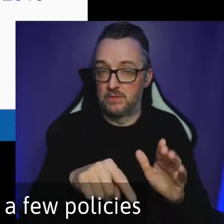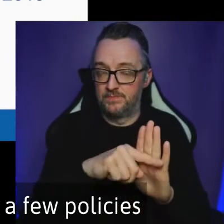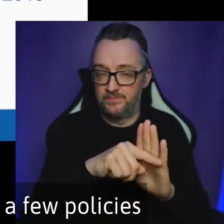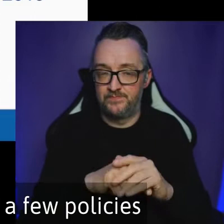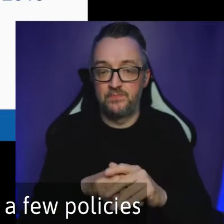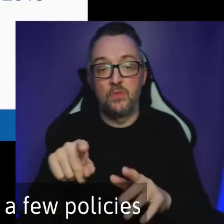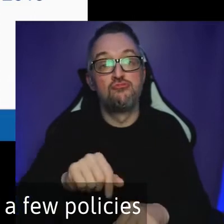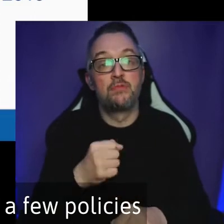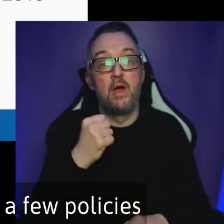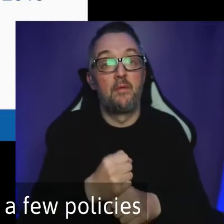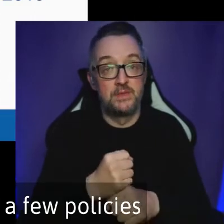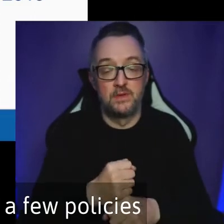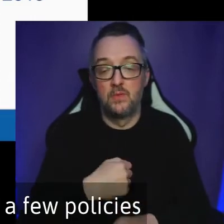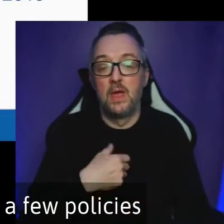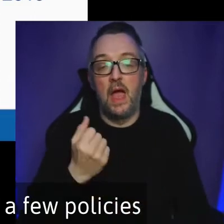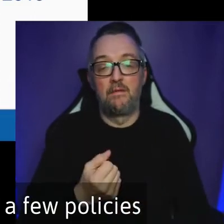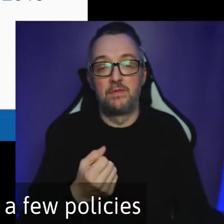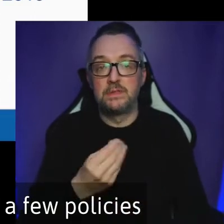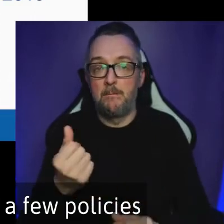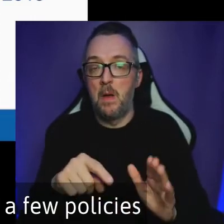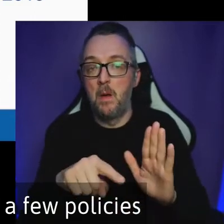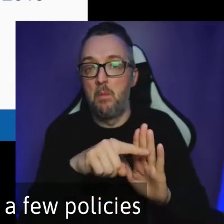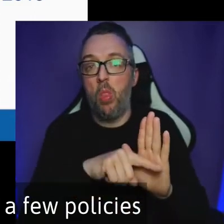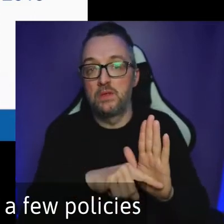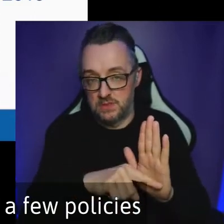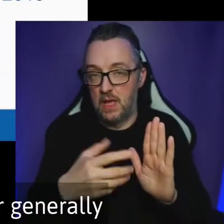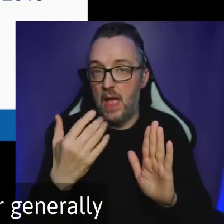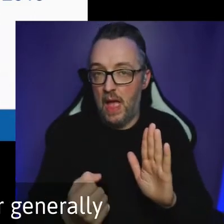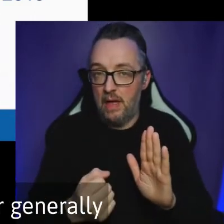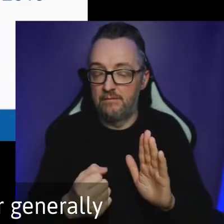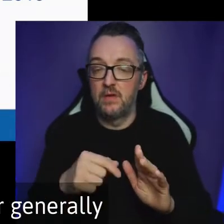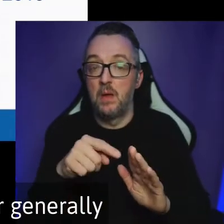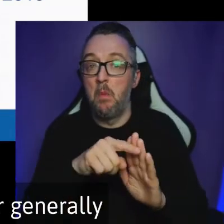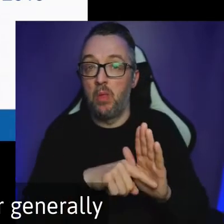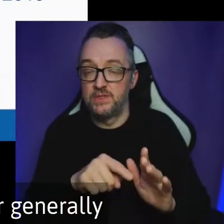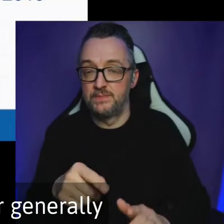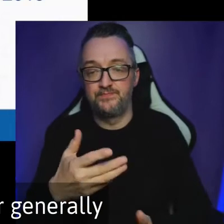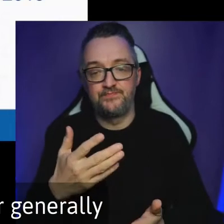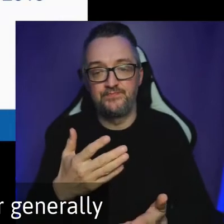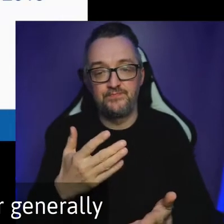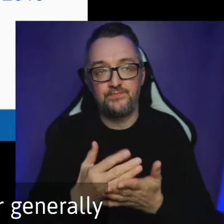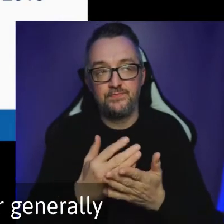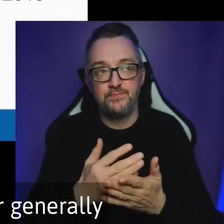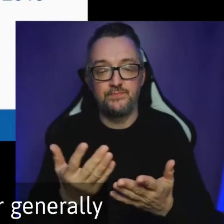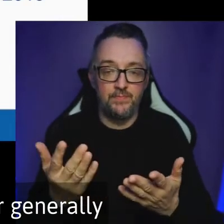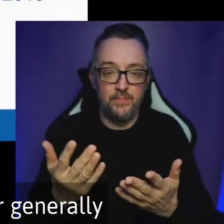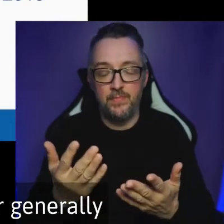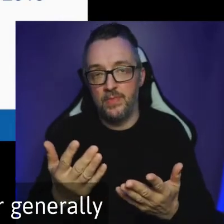the Scottish Government itself, we've also got a few policies which are looking to, I mean, either